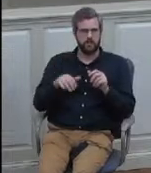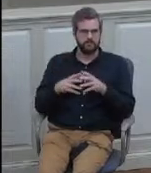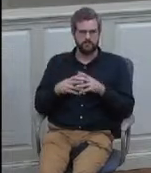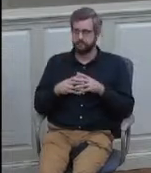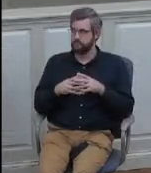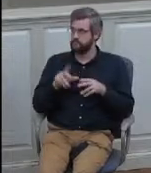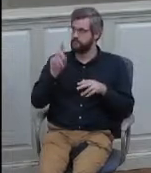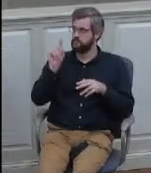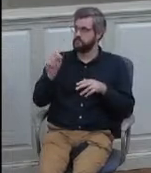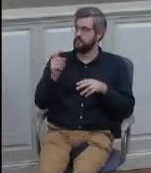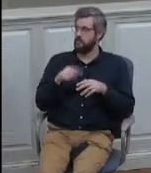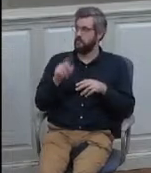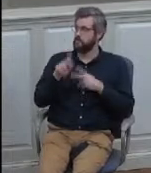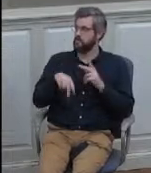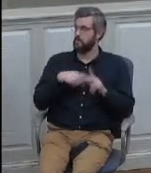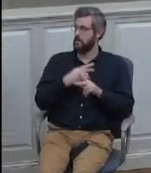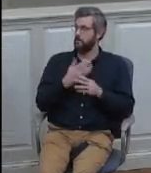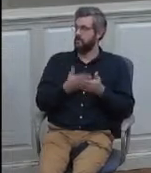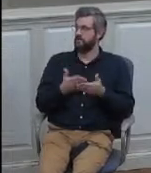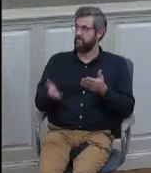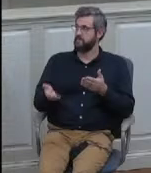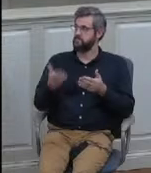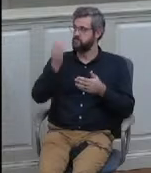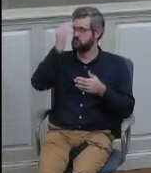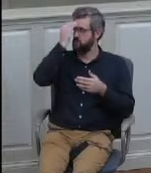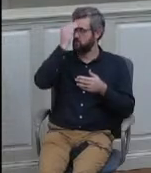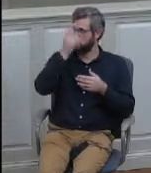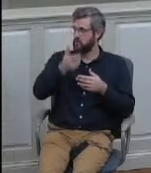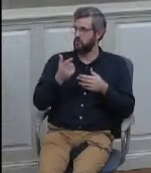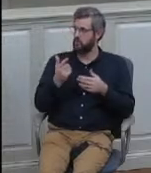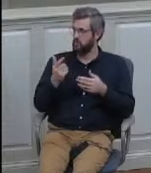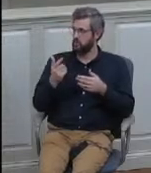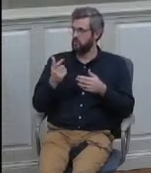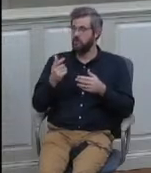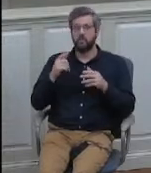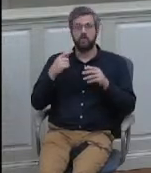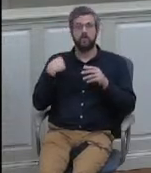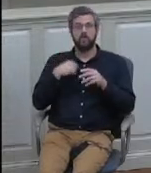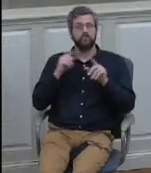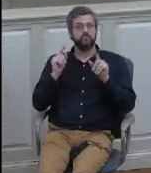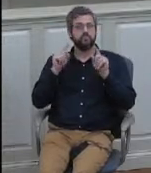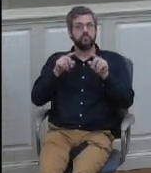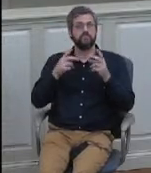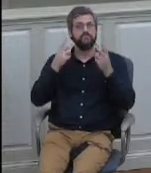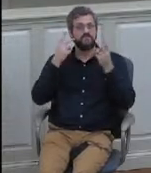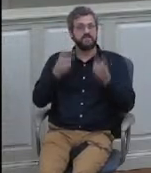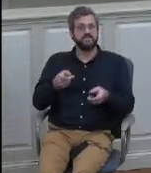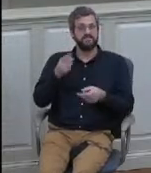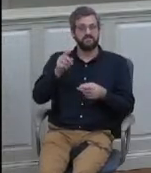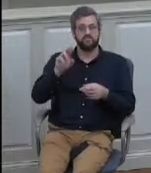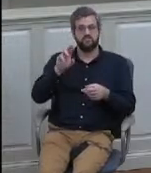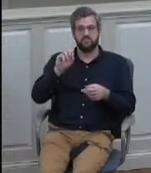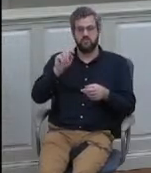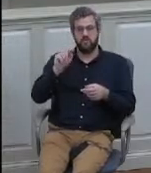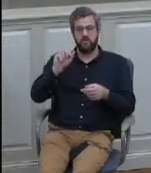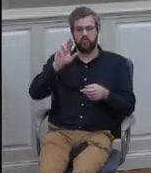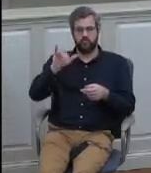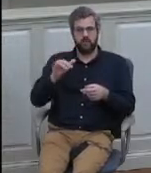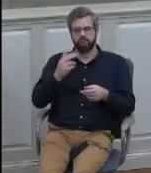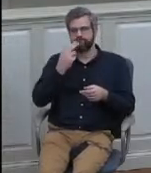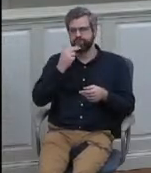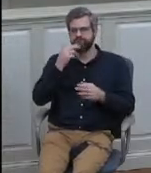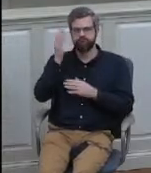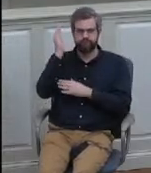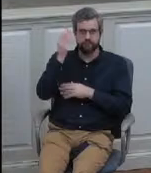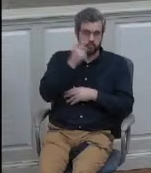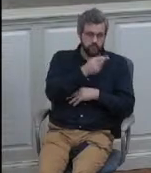But those types of things, like if you did a visit to Rotary or something, that would just kind of be a little presentation by you or the mayor